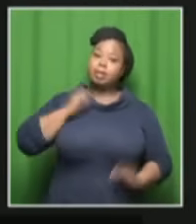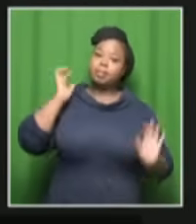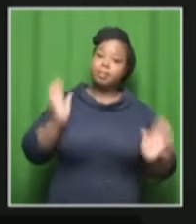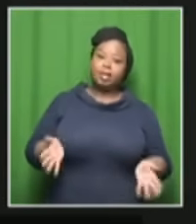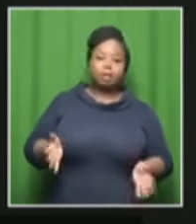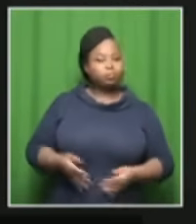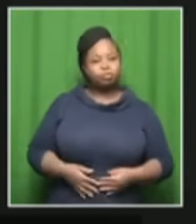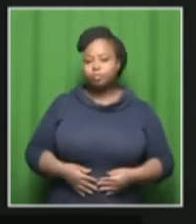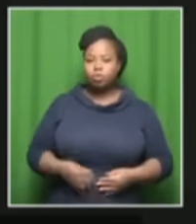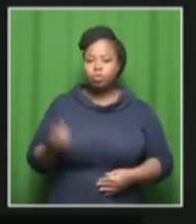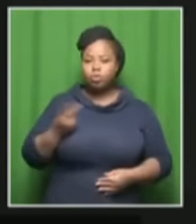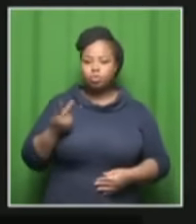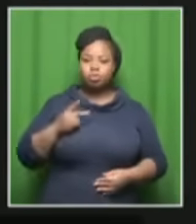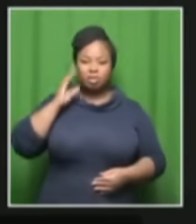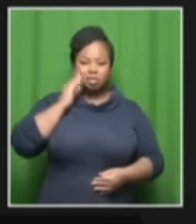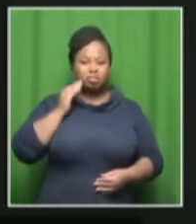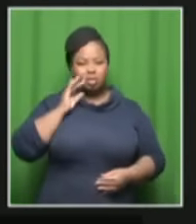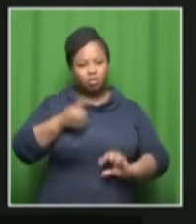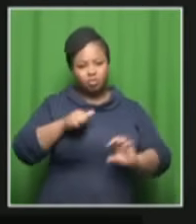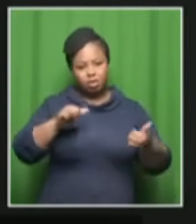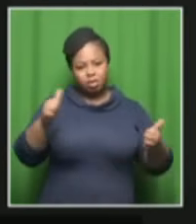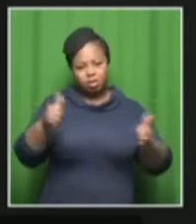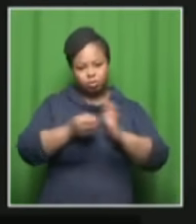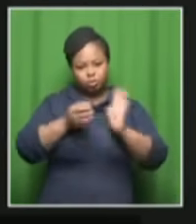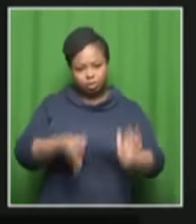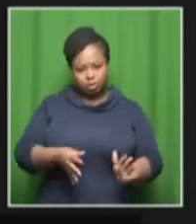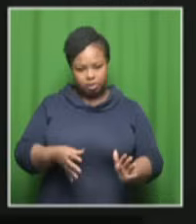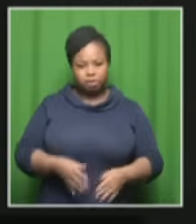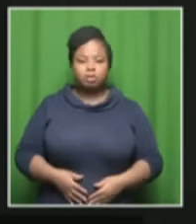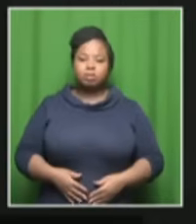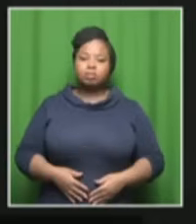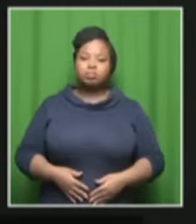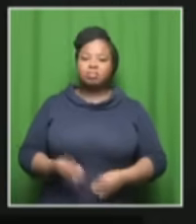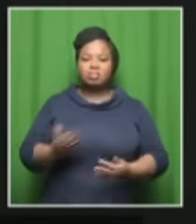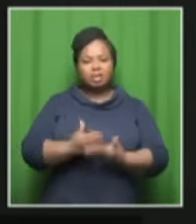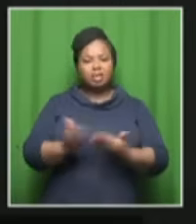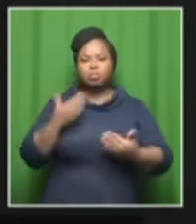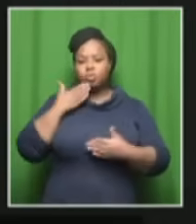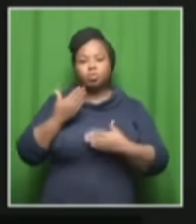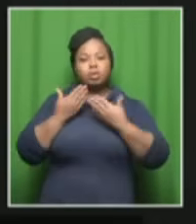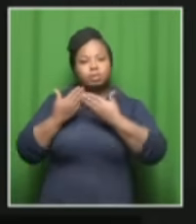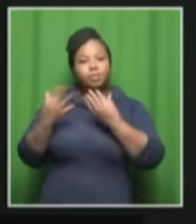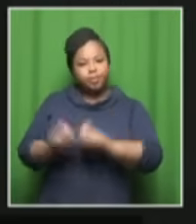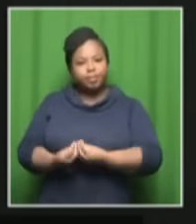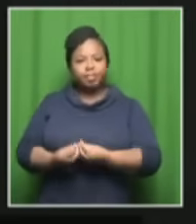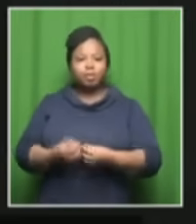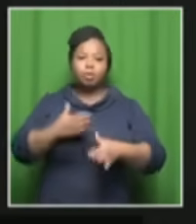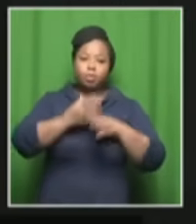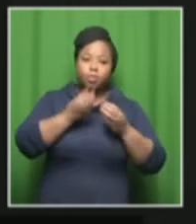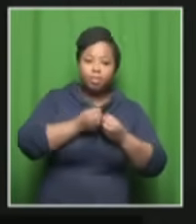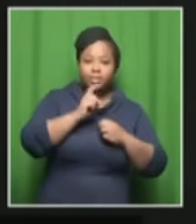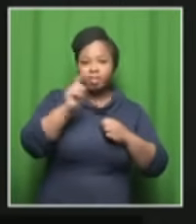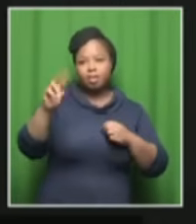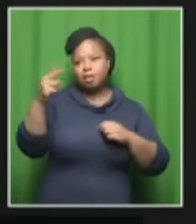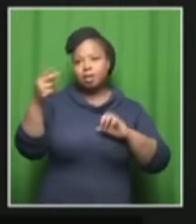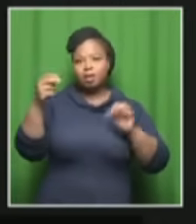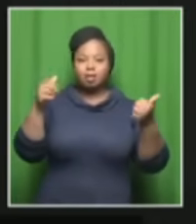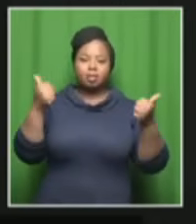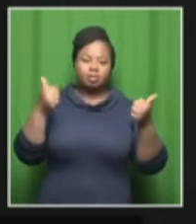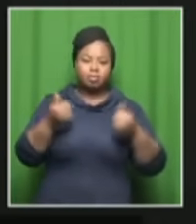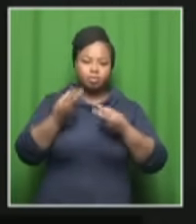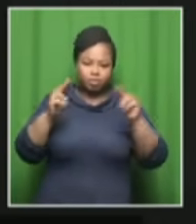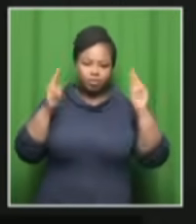but seeing the experience of my fellow students whom I studied with and worked with, and also the other universities that